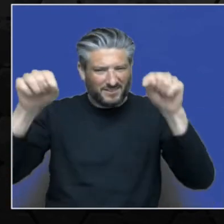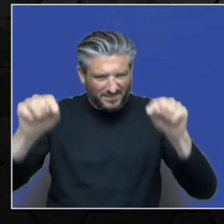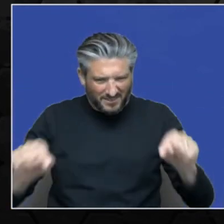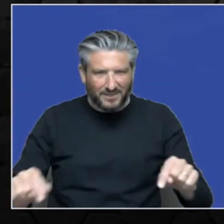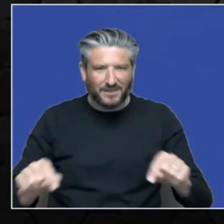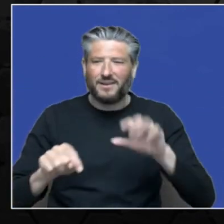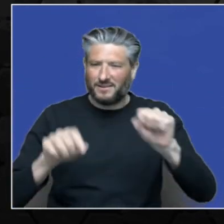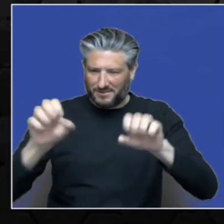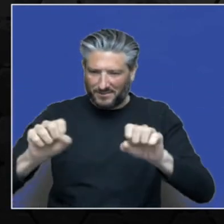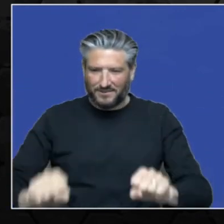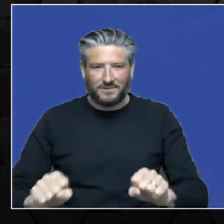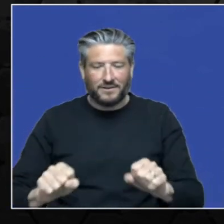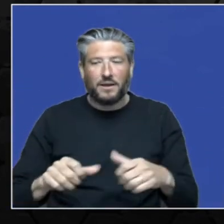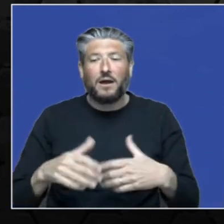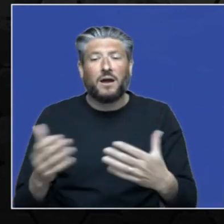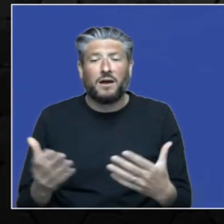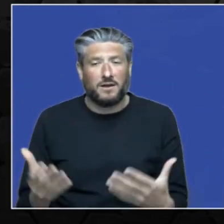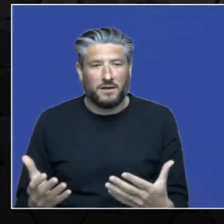graph we would be